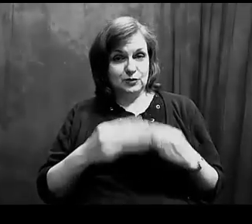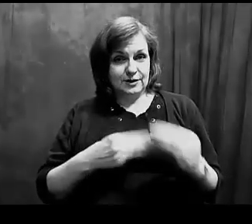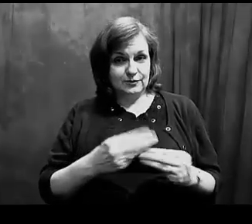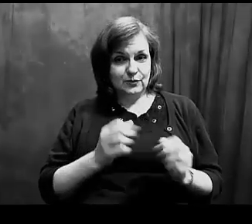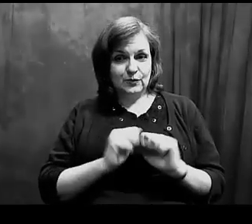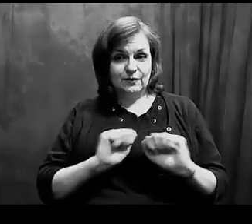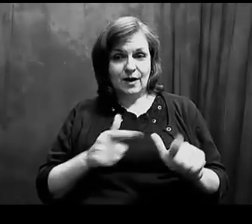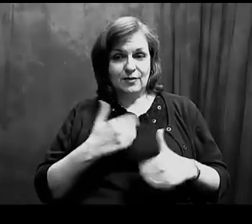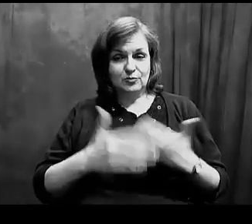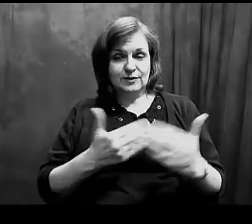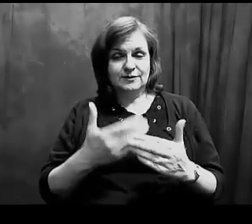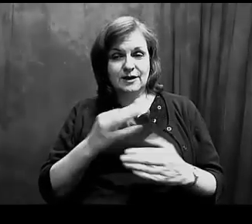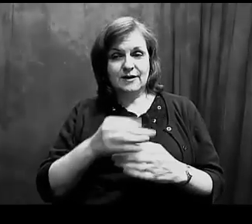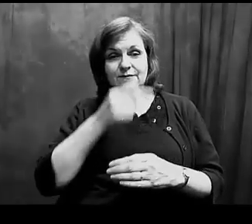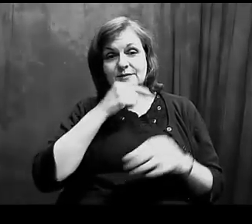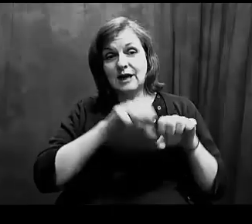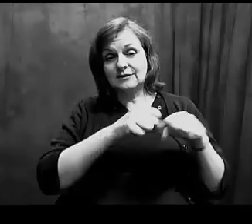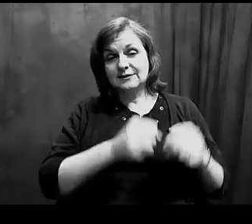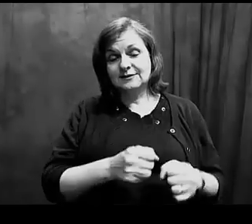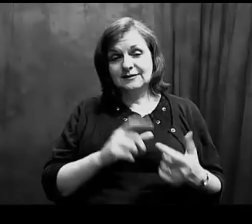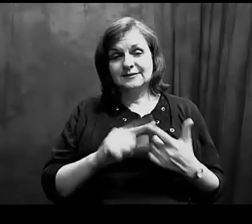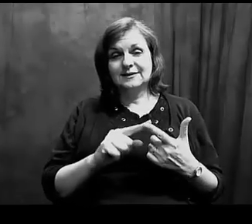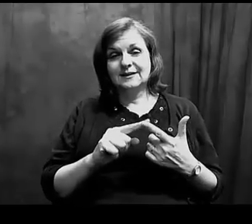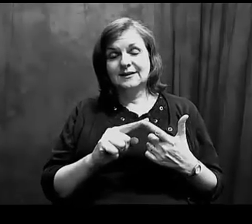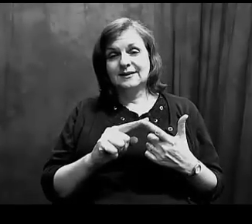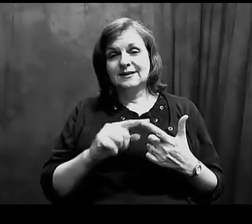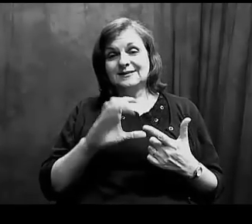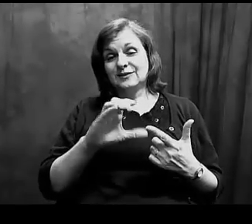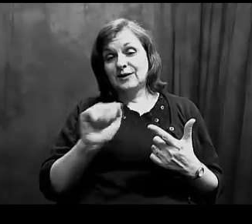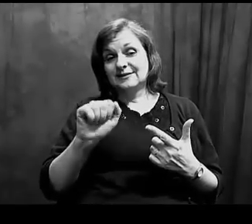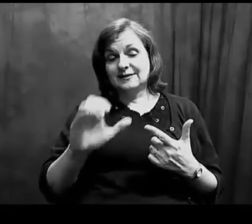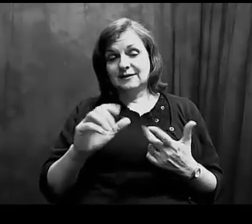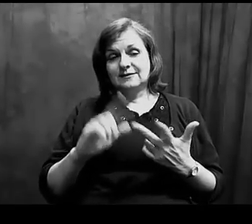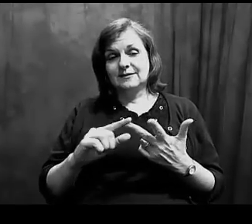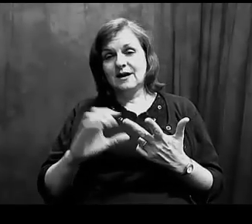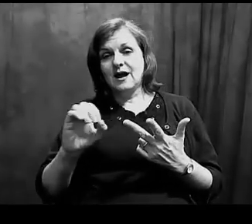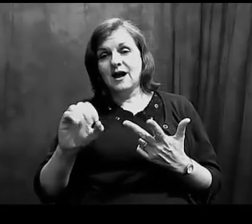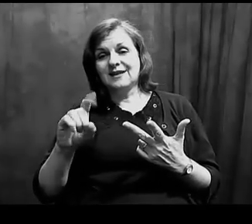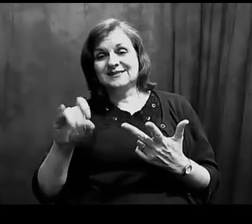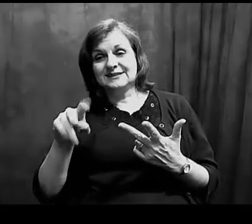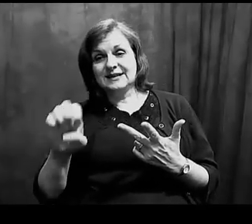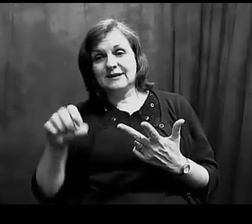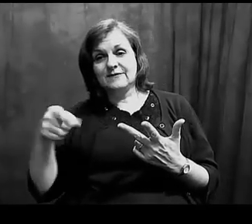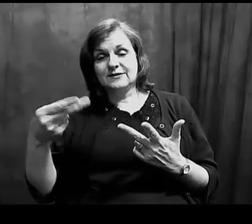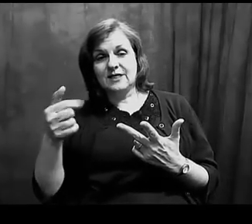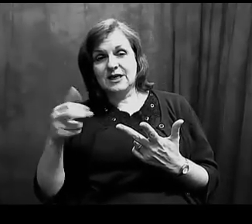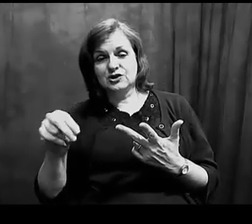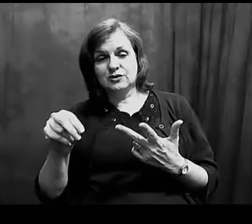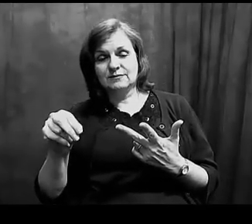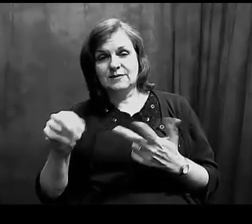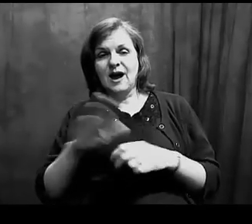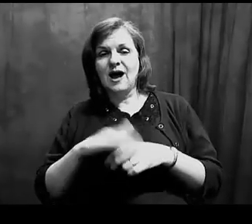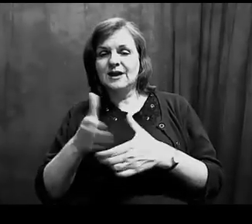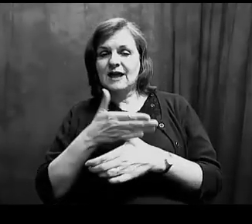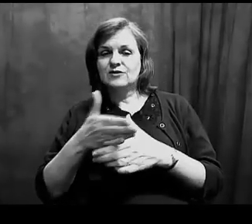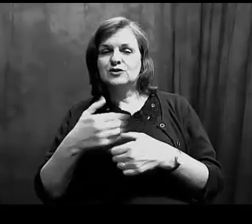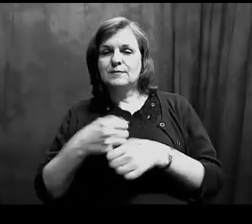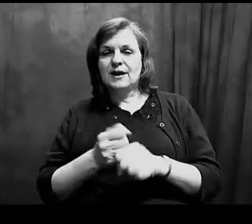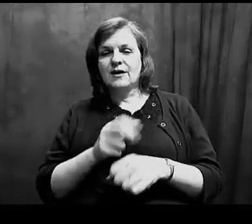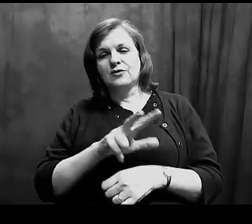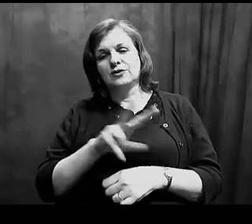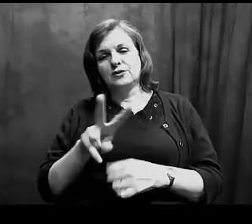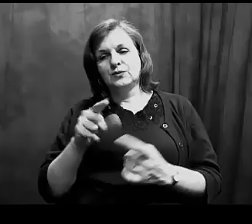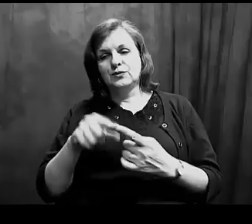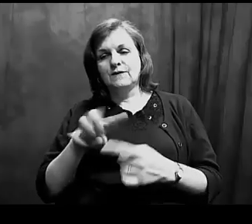So in cell respiration, with all of the processes of glycolysis, citric acid cycle, and oxidative phosphorylation,